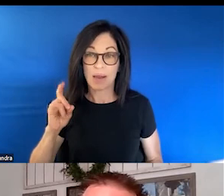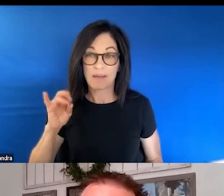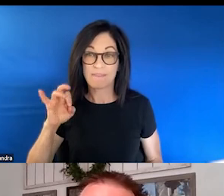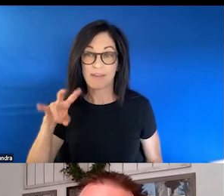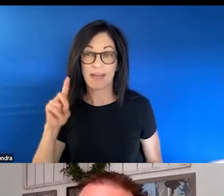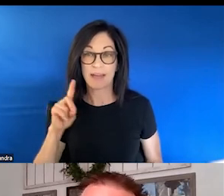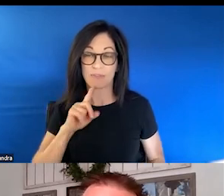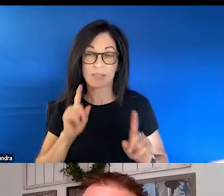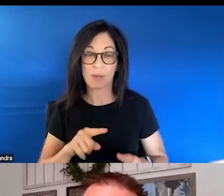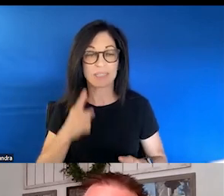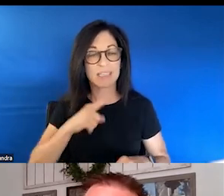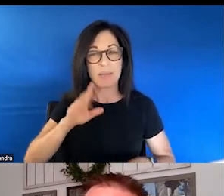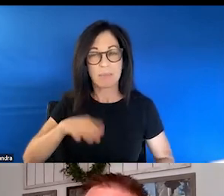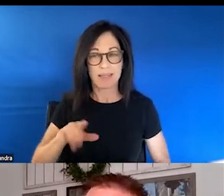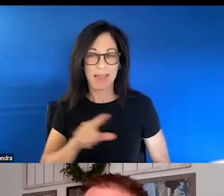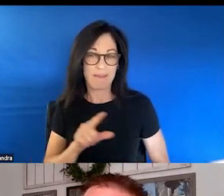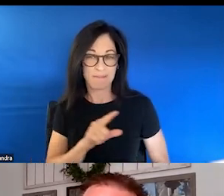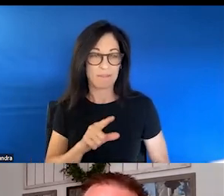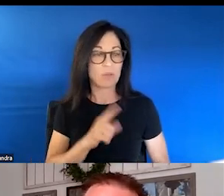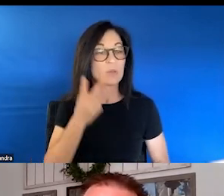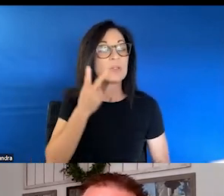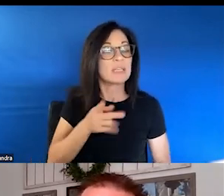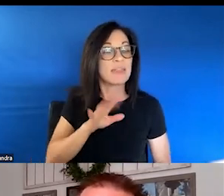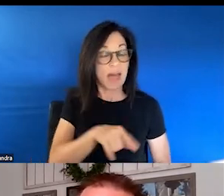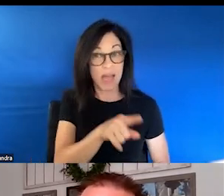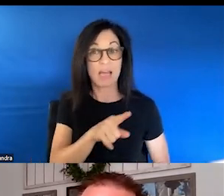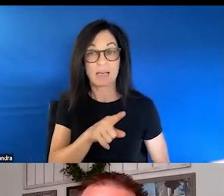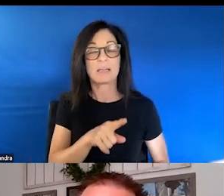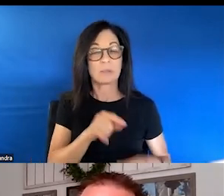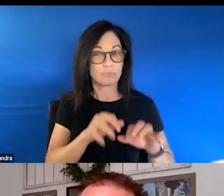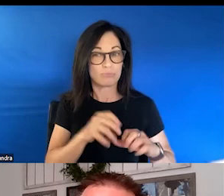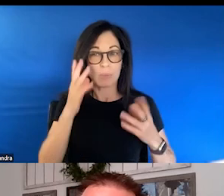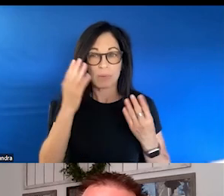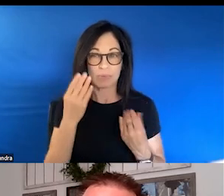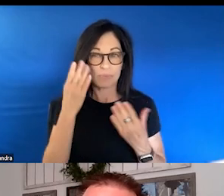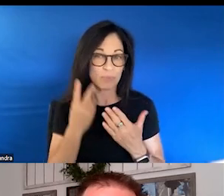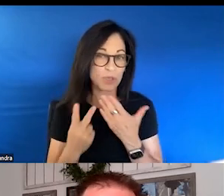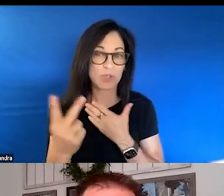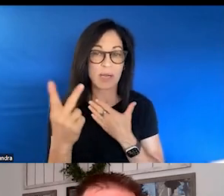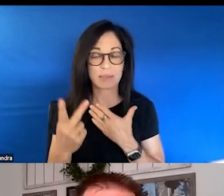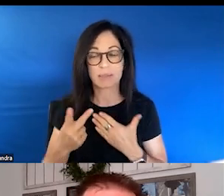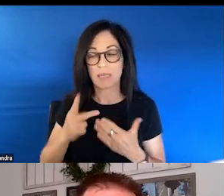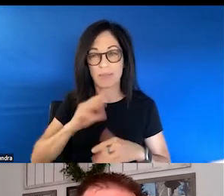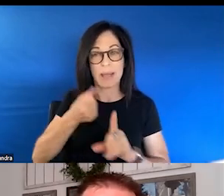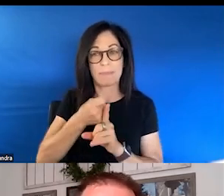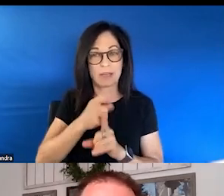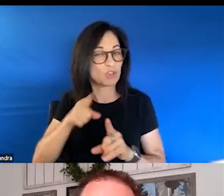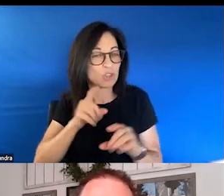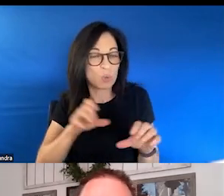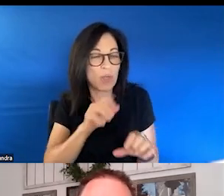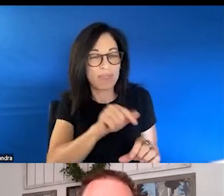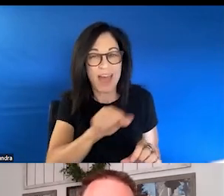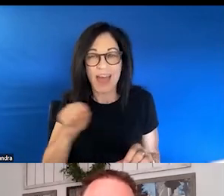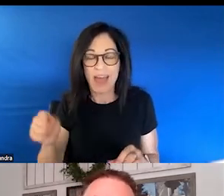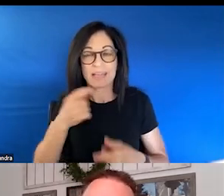this tool. And when you go in there, it will give you projections of the impact you would have based on just doing those things as opposed